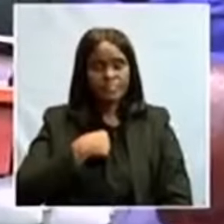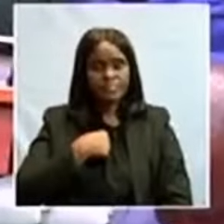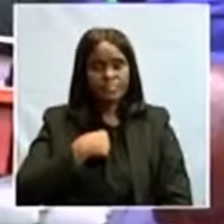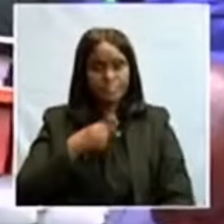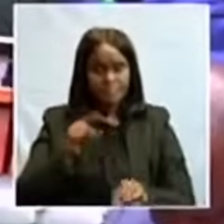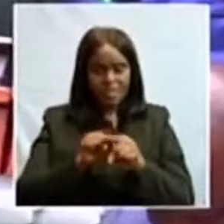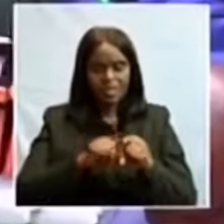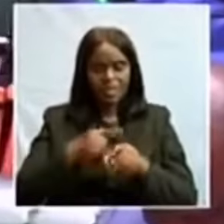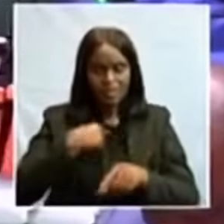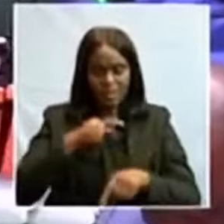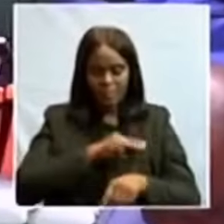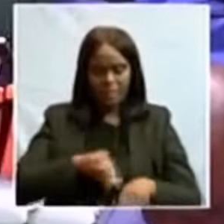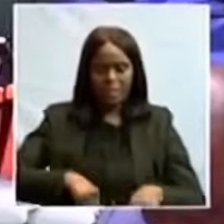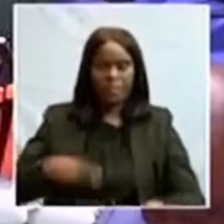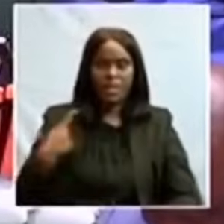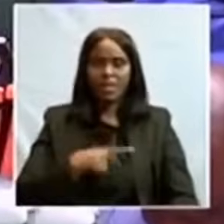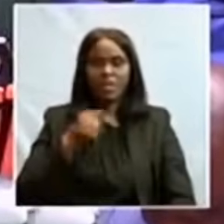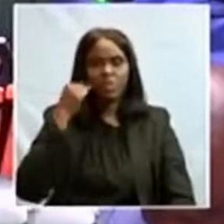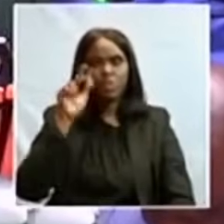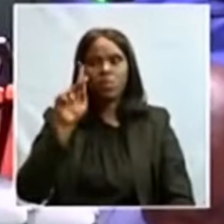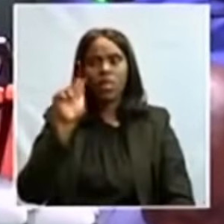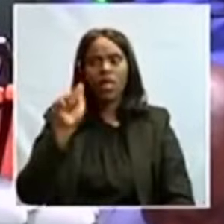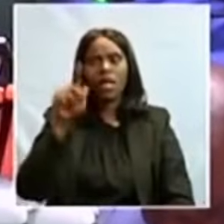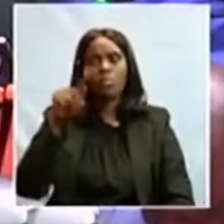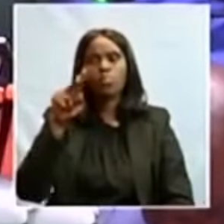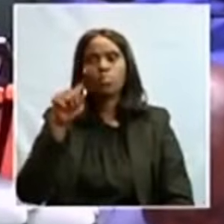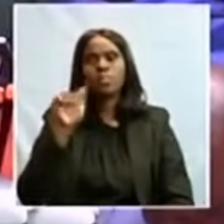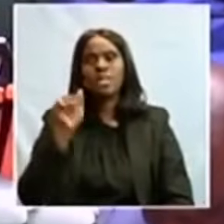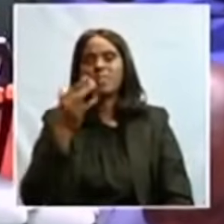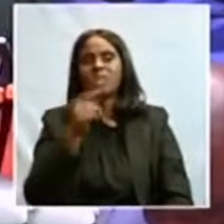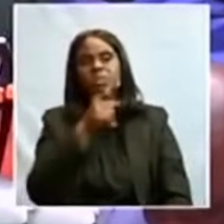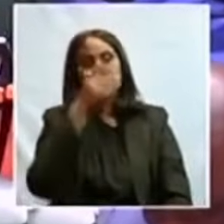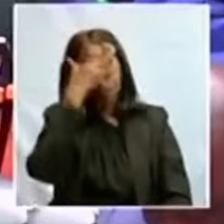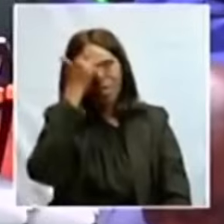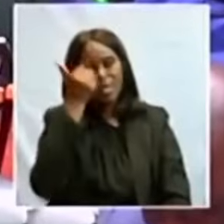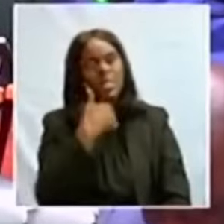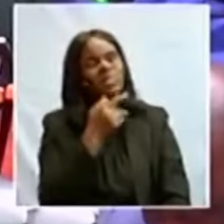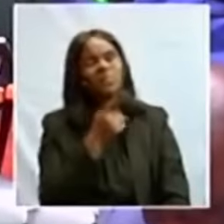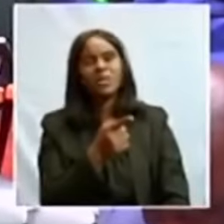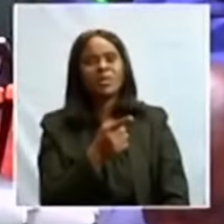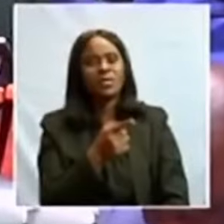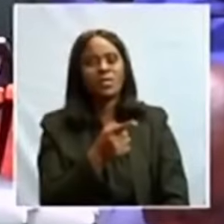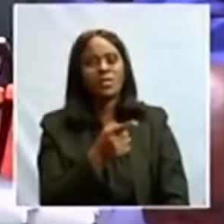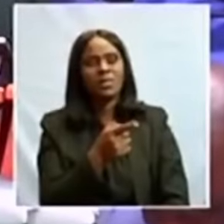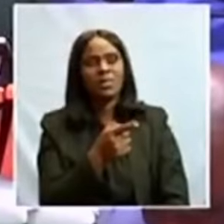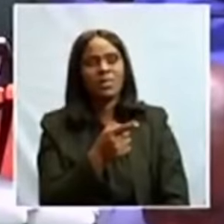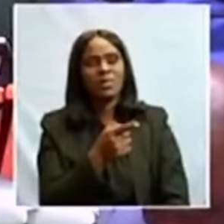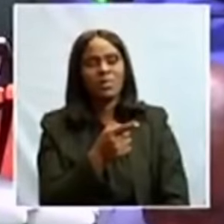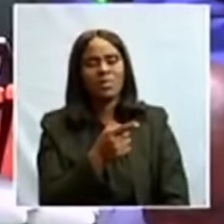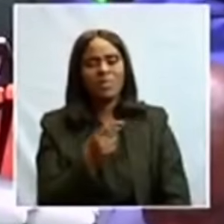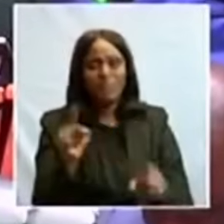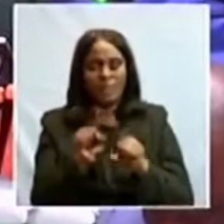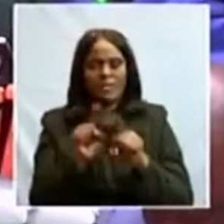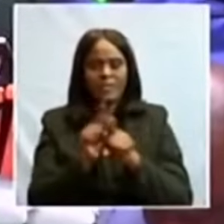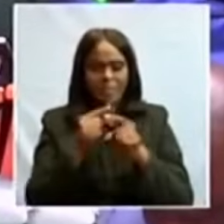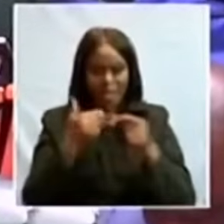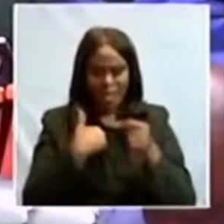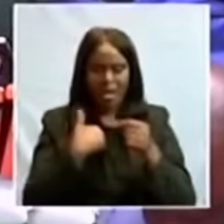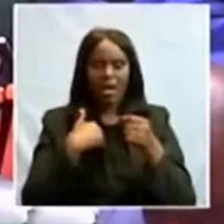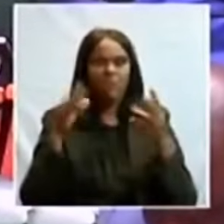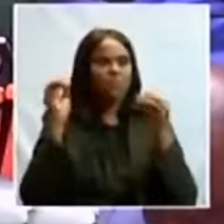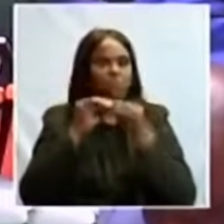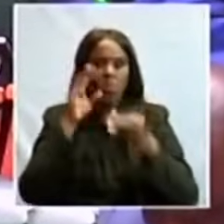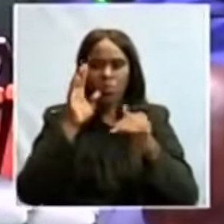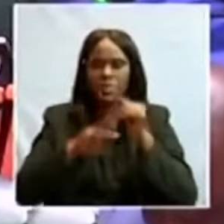is a member of parliament for Kaputa, in case the honourable member has forgotten. And I have more